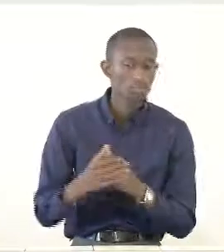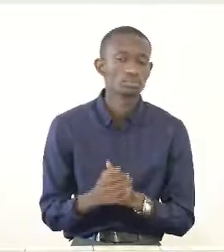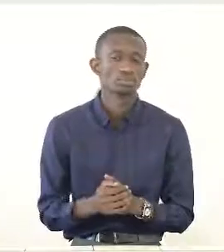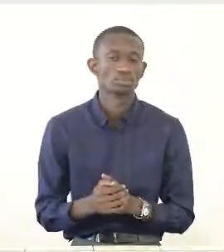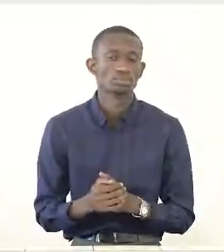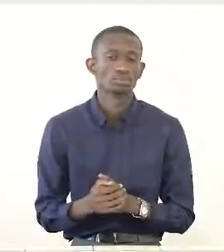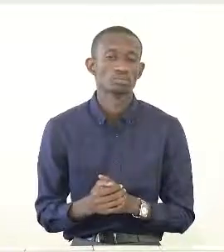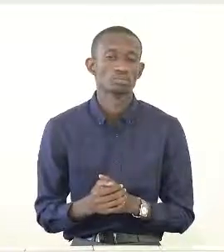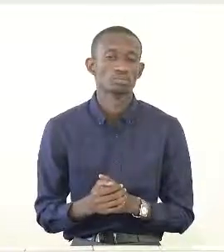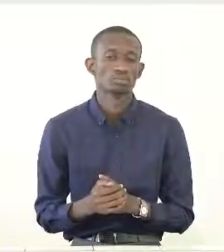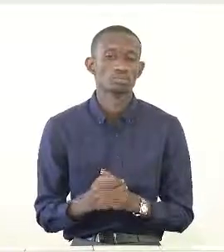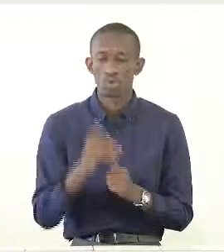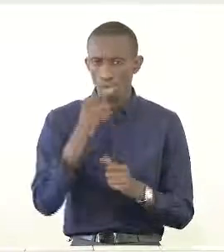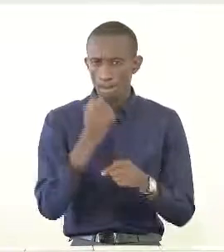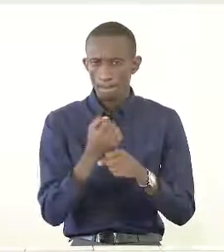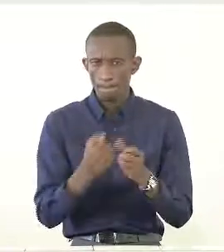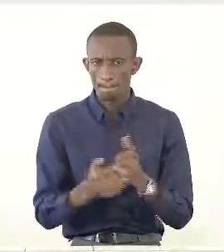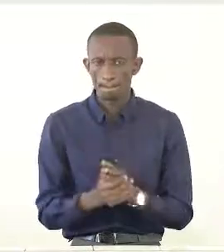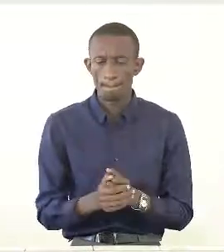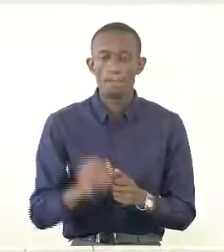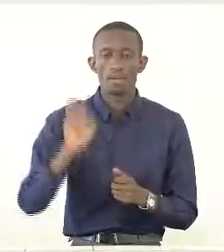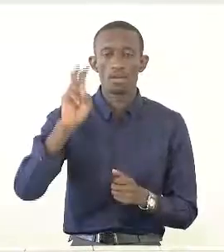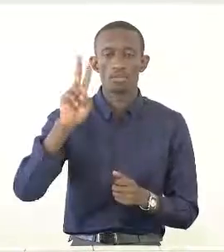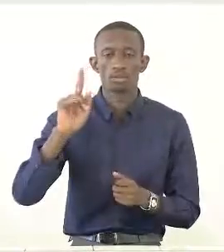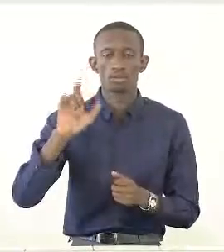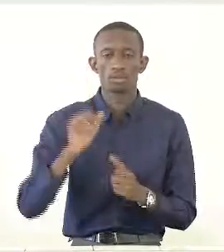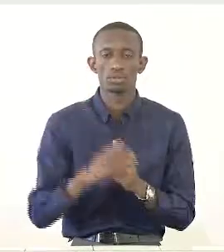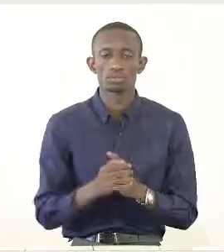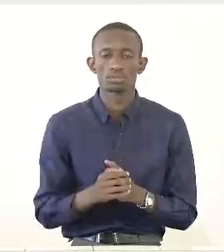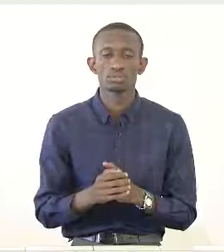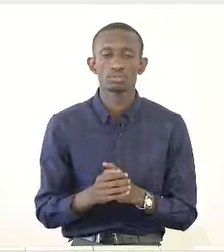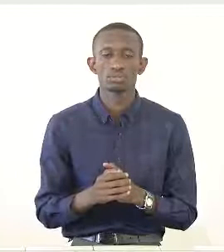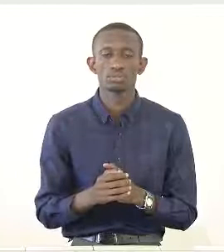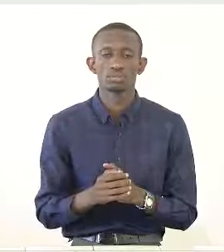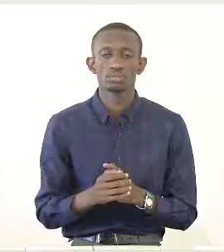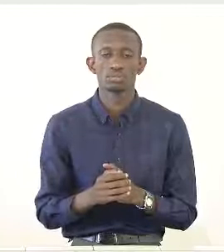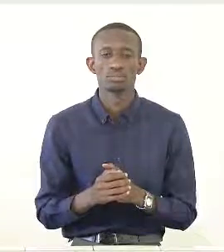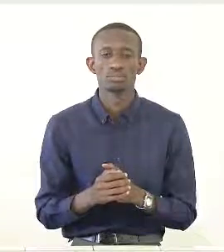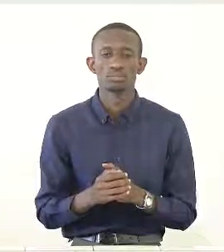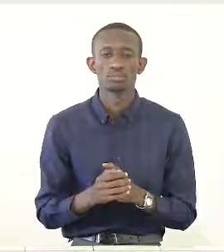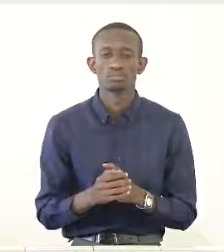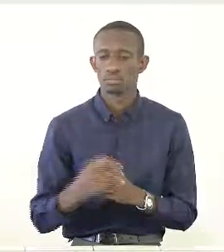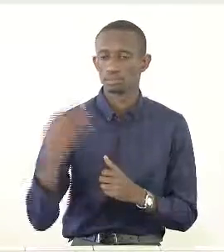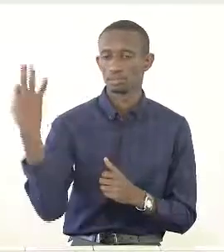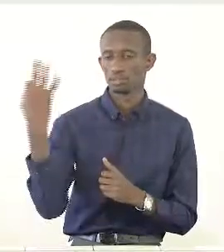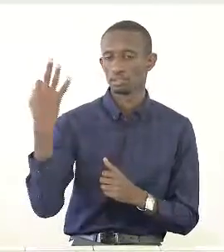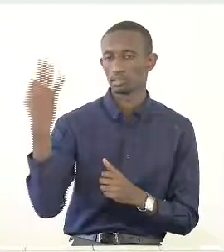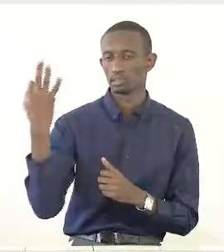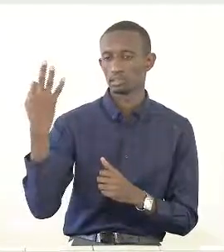Evaluate the following integrals by change of the variable. We have these 3